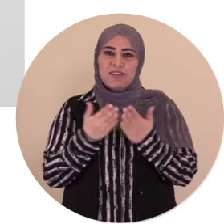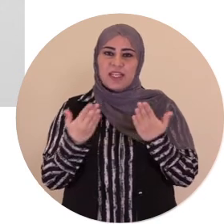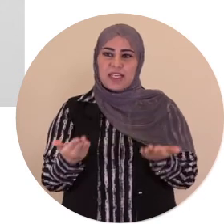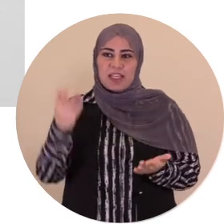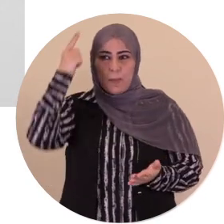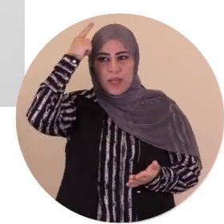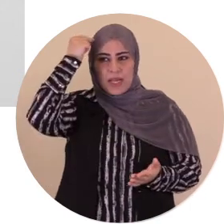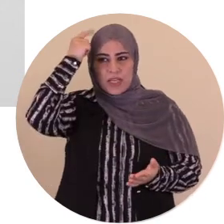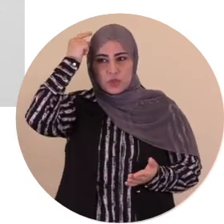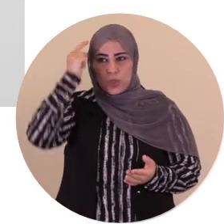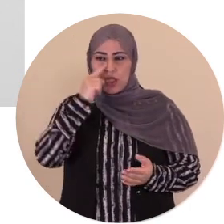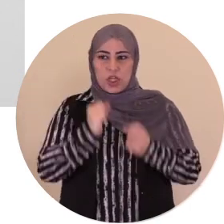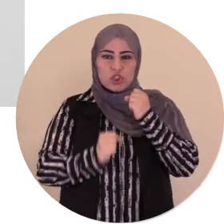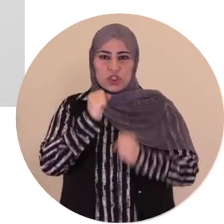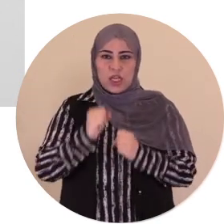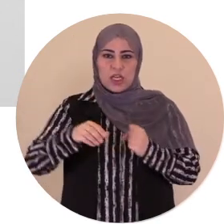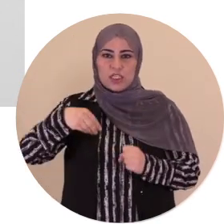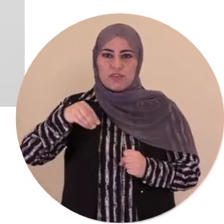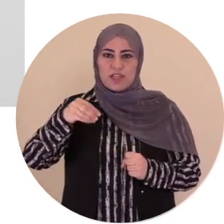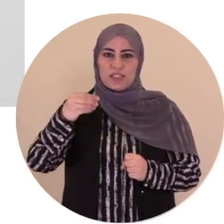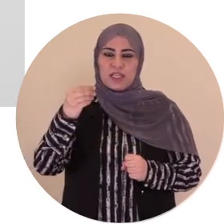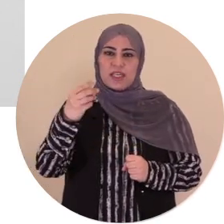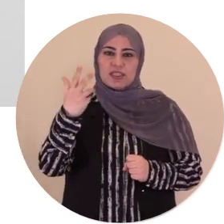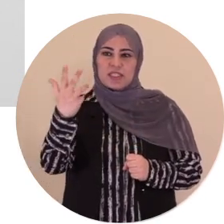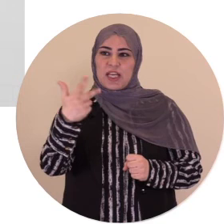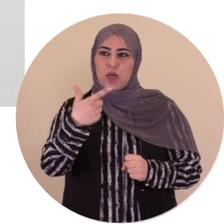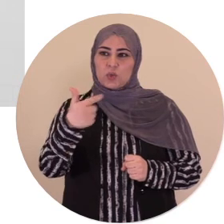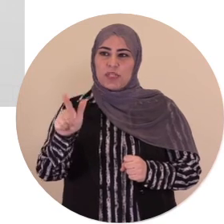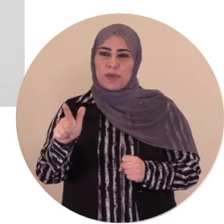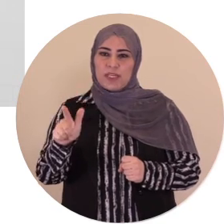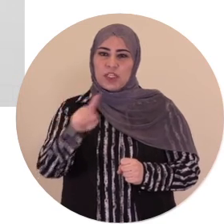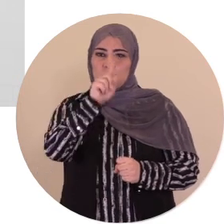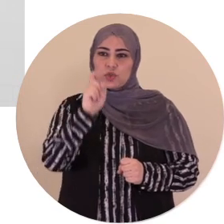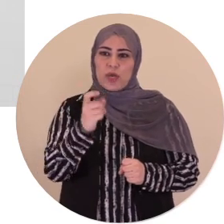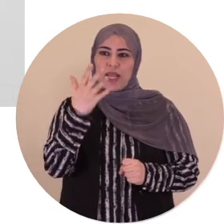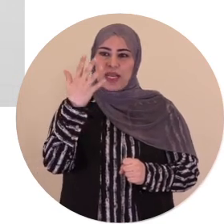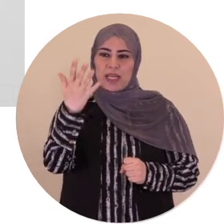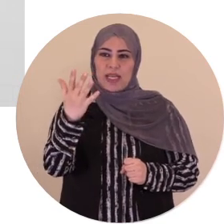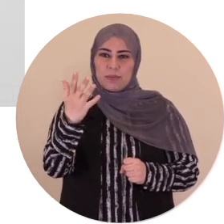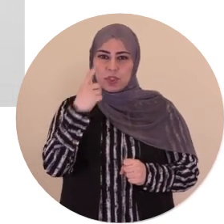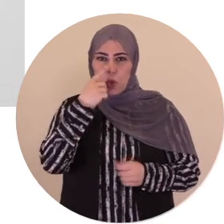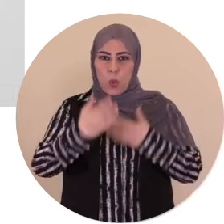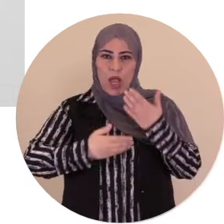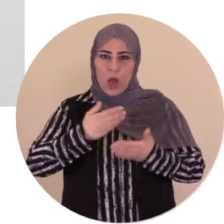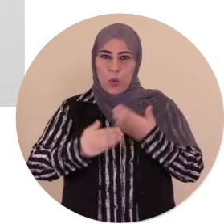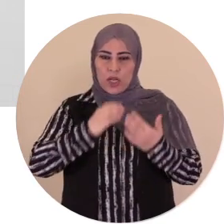I advise you to do is to look at it, work on page 79, exercise 5, and then check your answers.